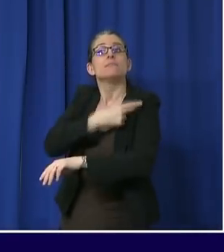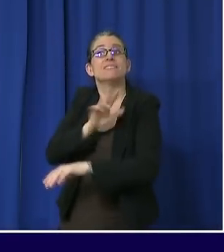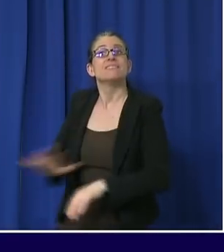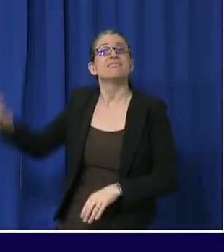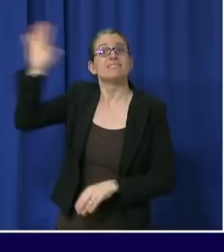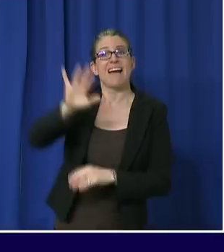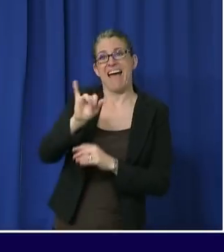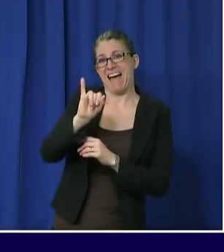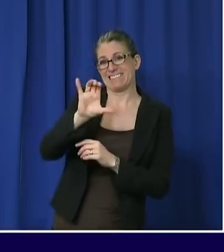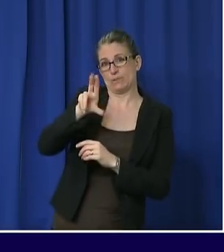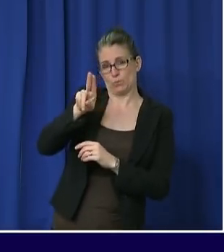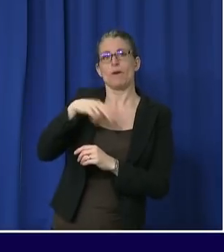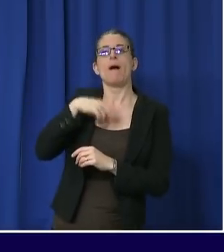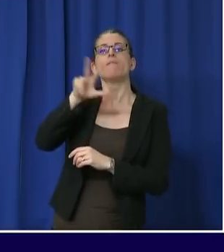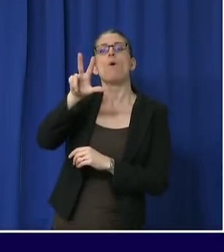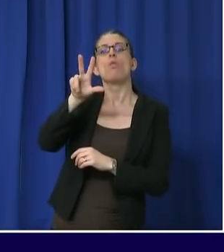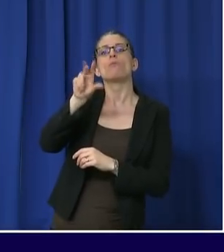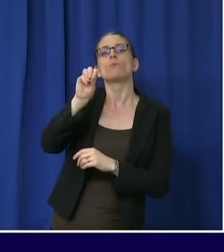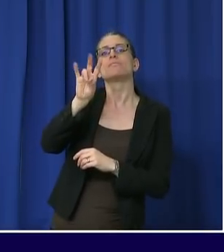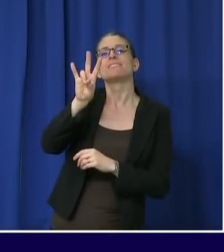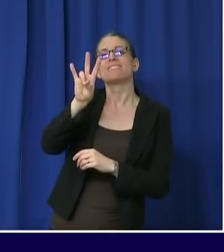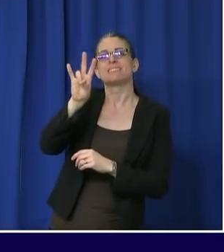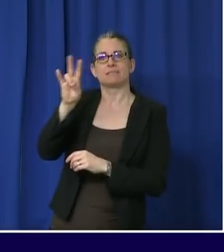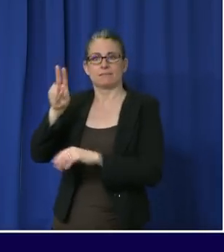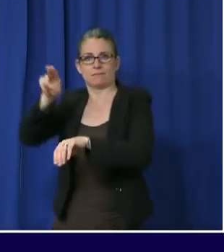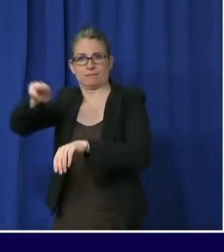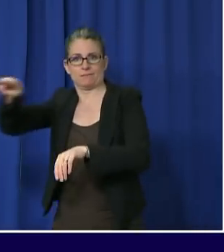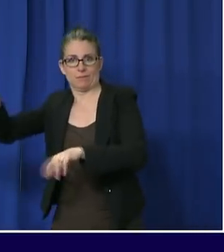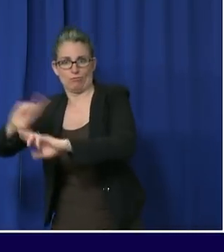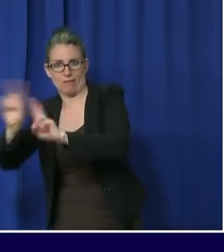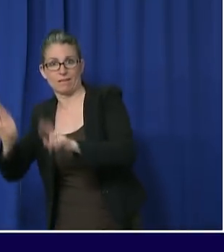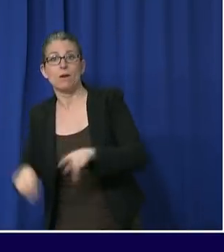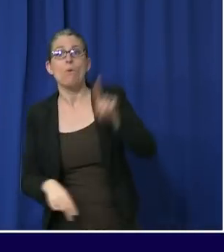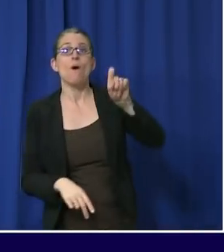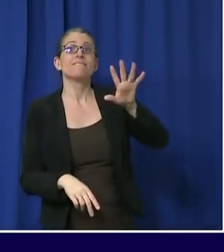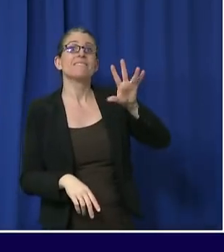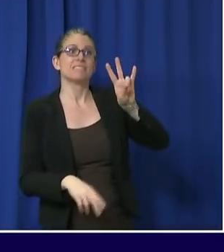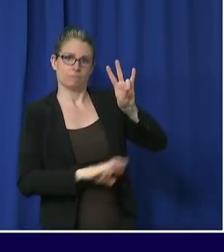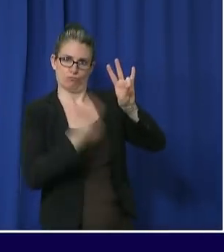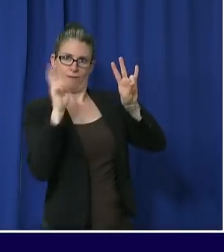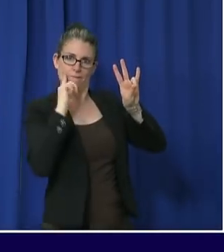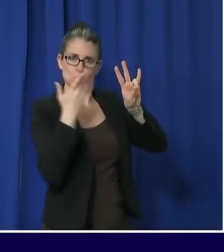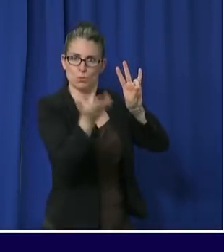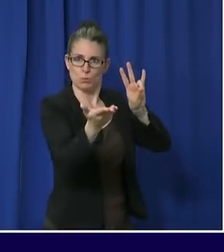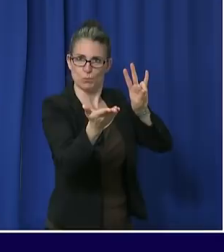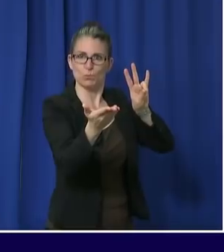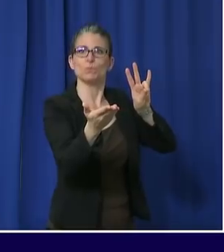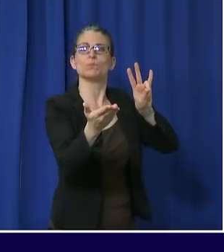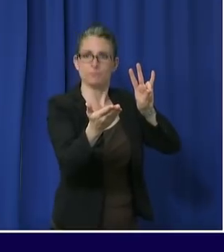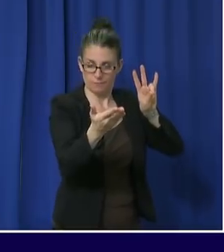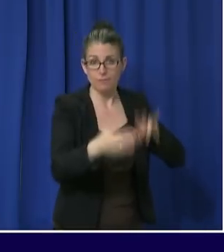157 of which are available. There are 310 conventional ventilators,